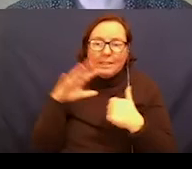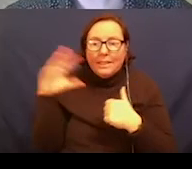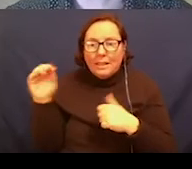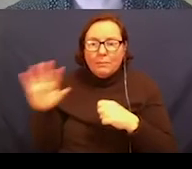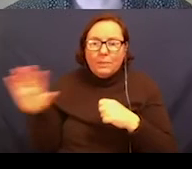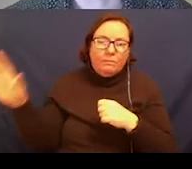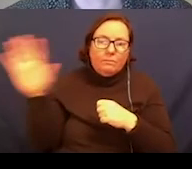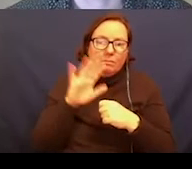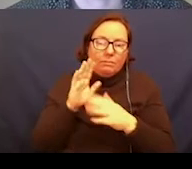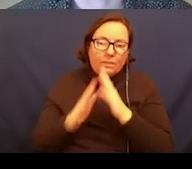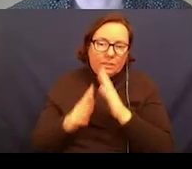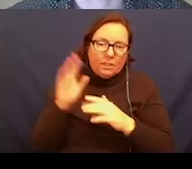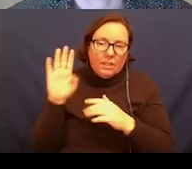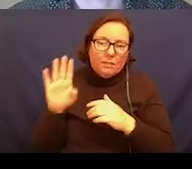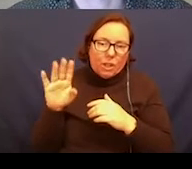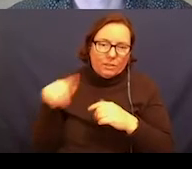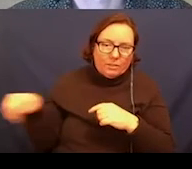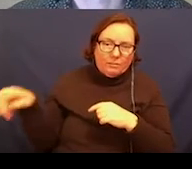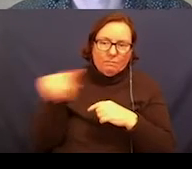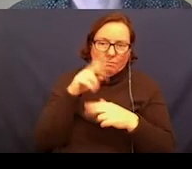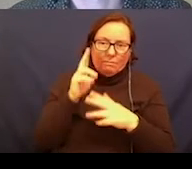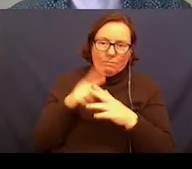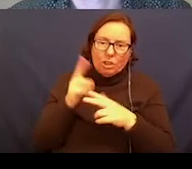All of you here today, the customers,